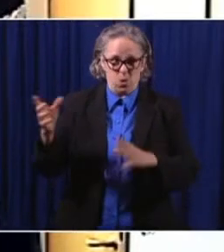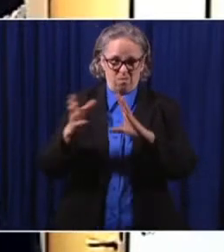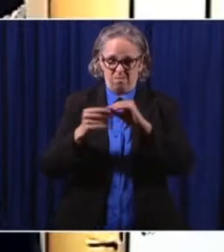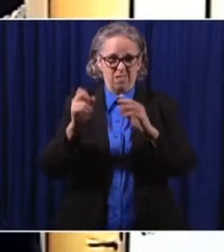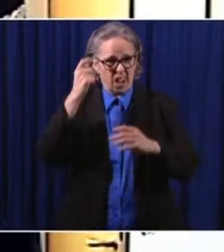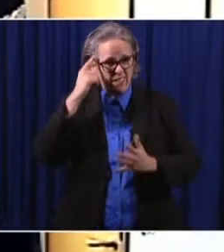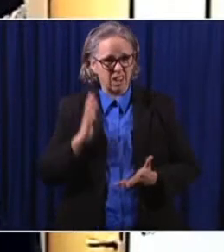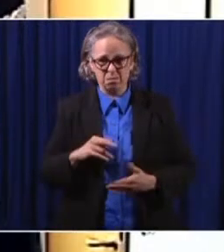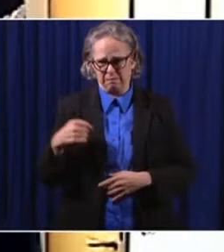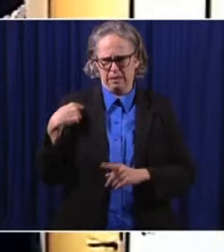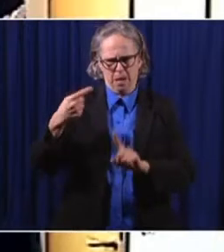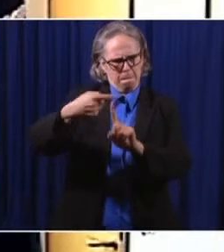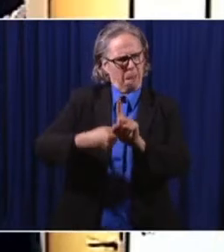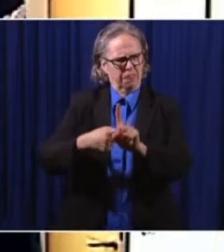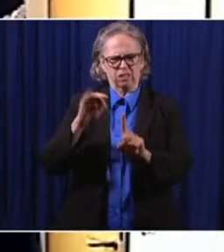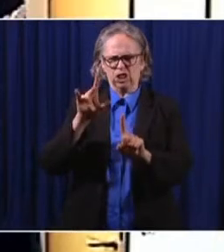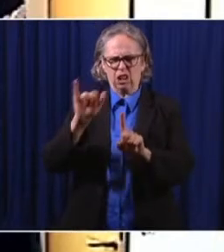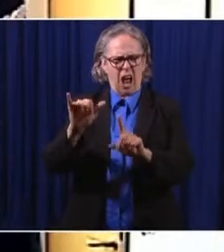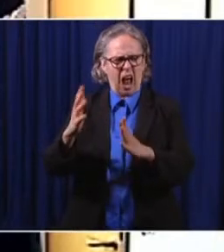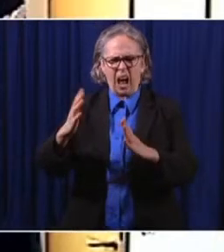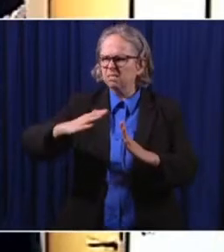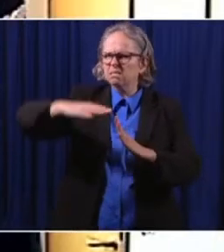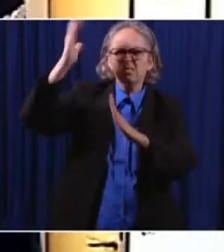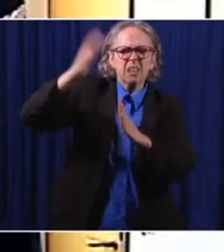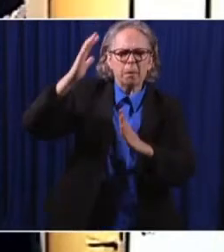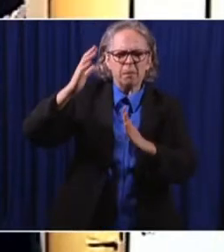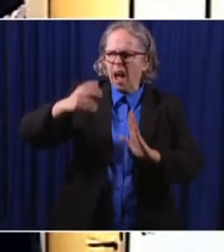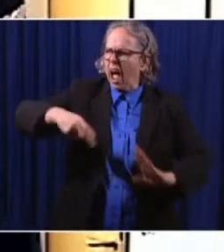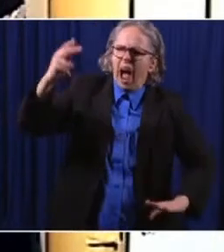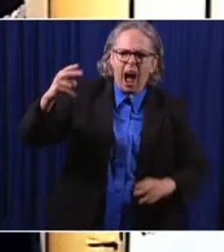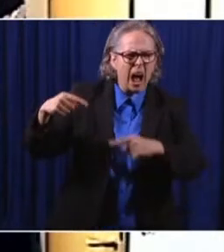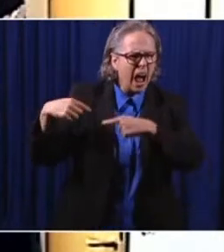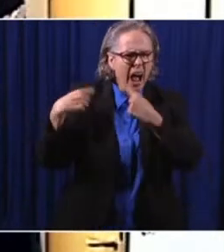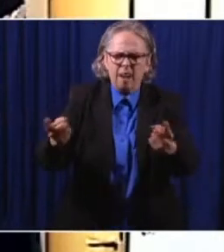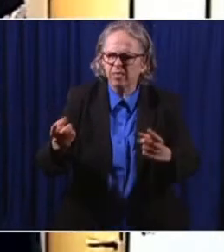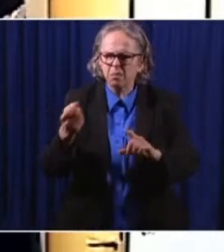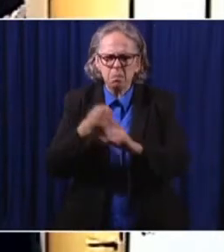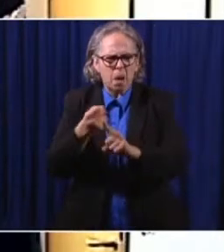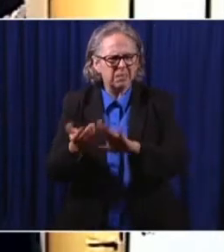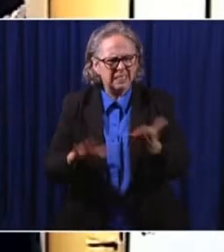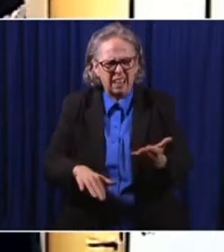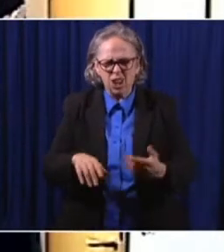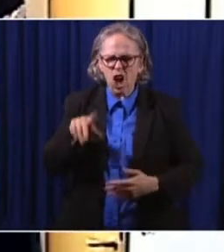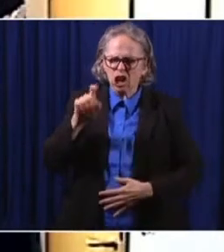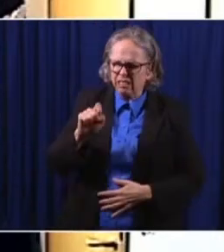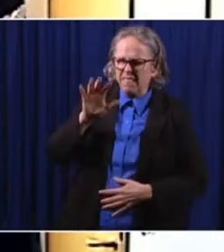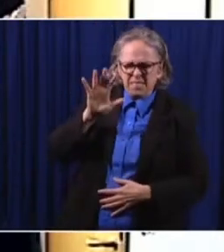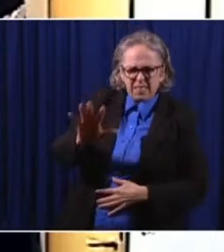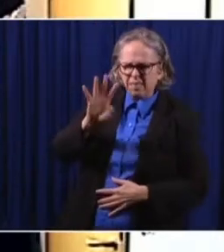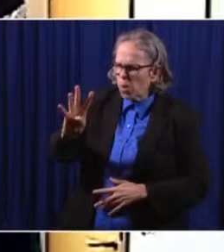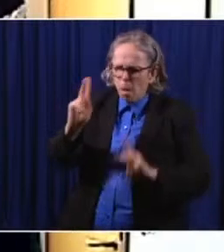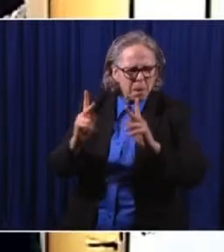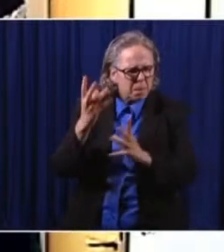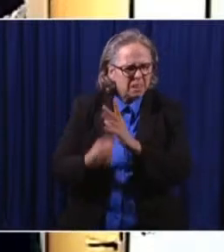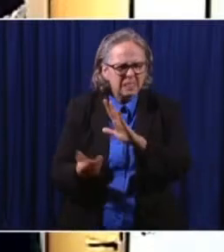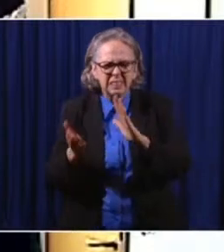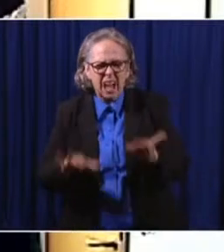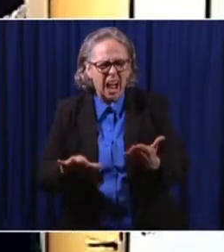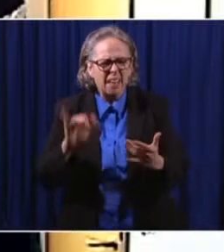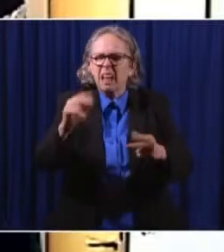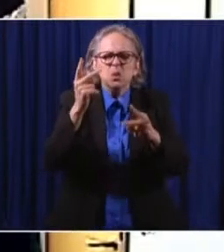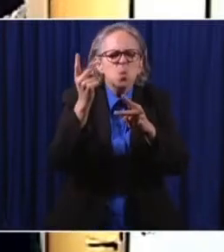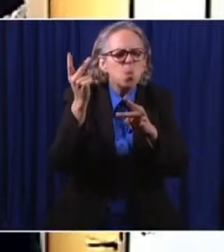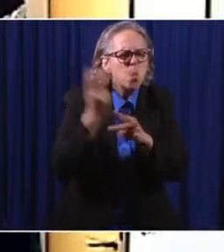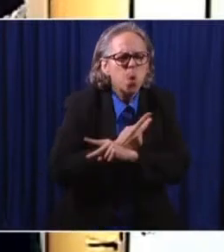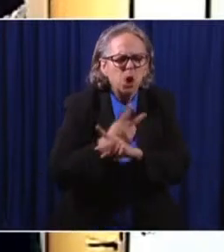for fatalities at 154 people losing their lives on Ohio's roadways since 2007. And a